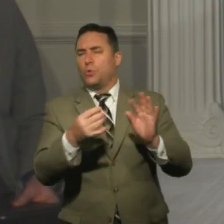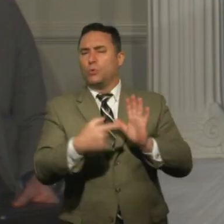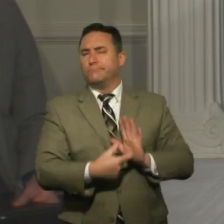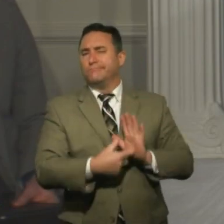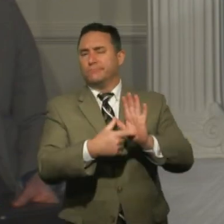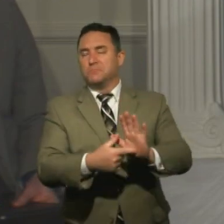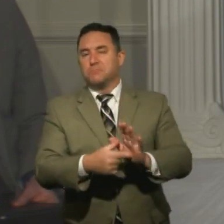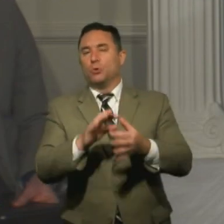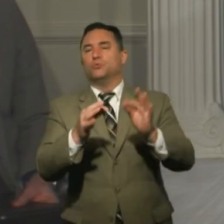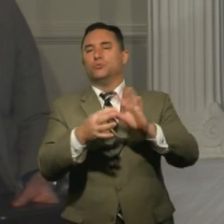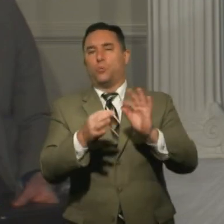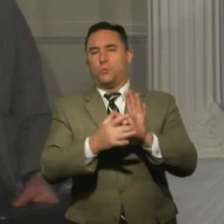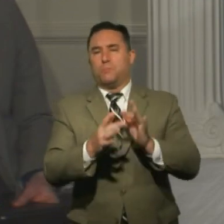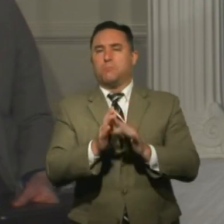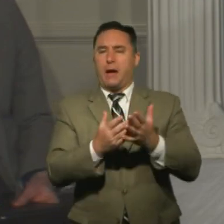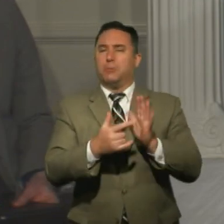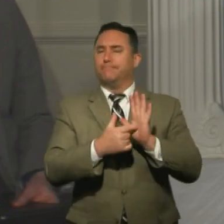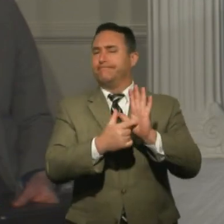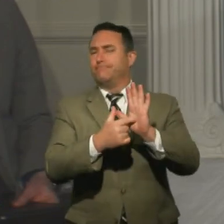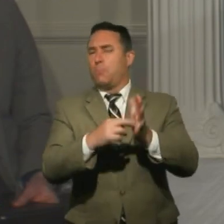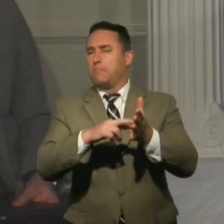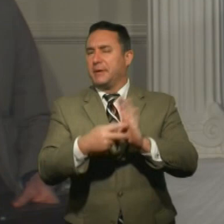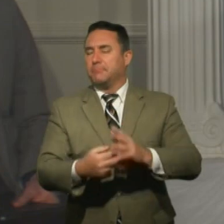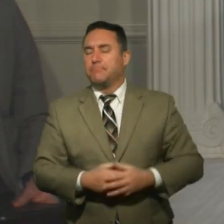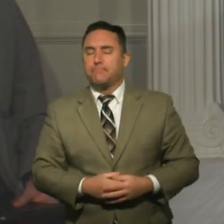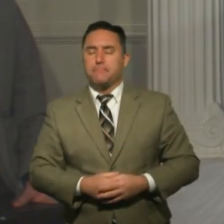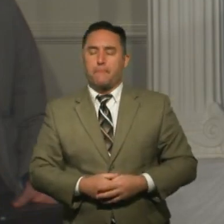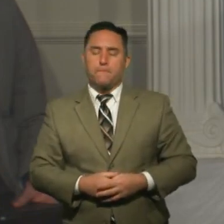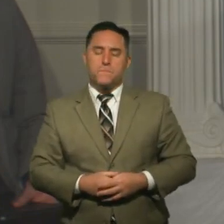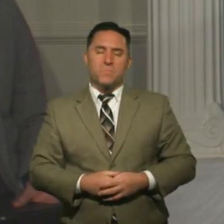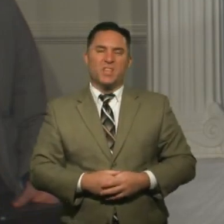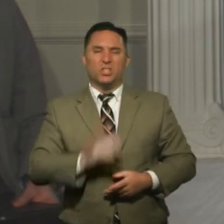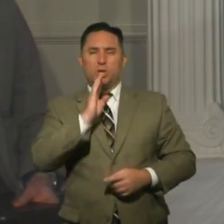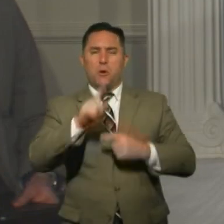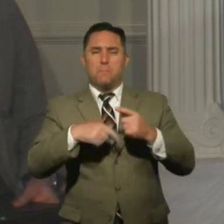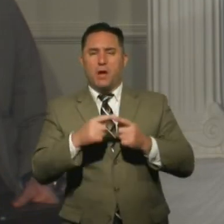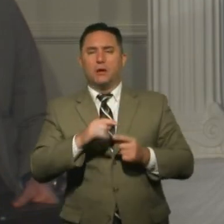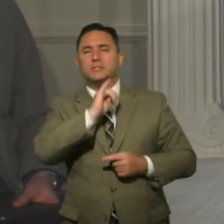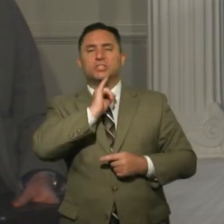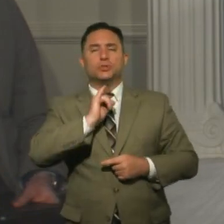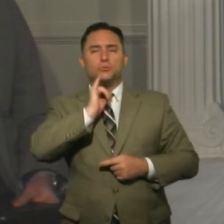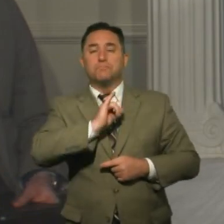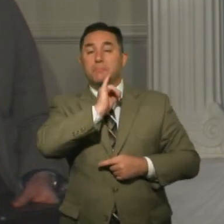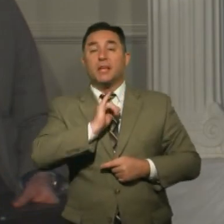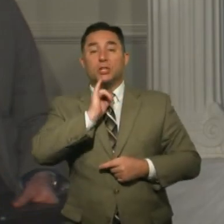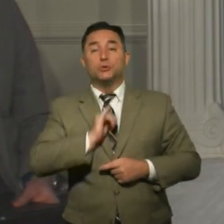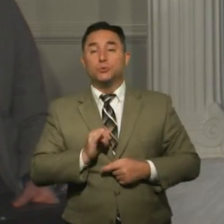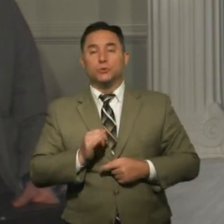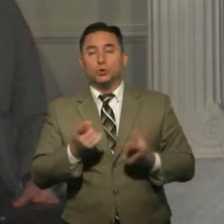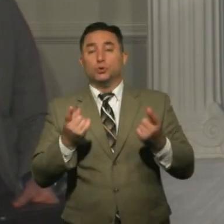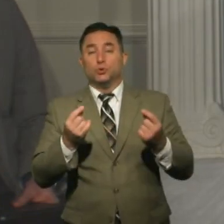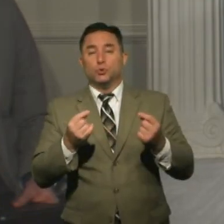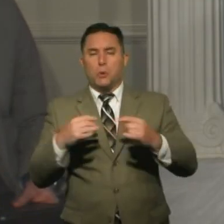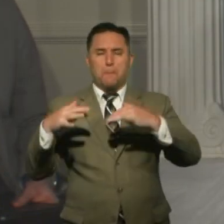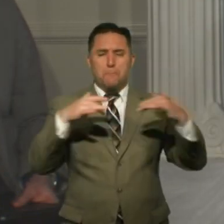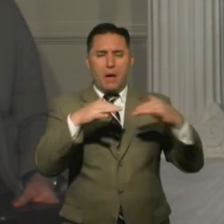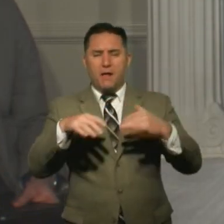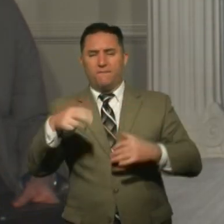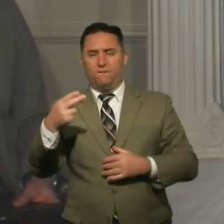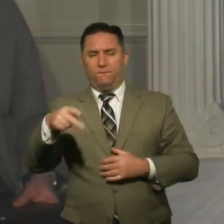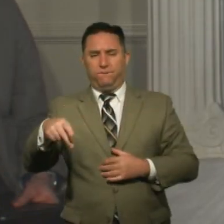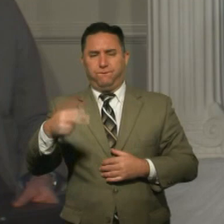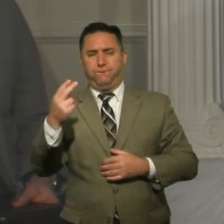So I'll take you to a story in the Bible. This story in the Bible talks about the Israelites. And the Israelites were in a battle with the